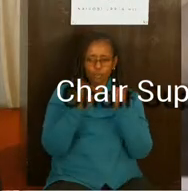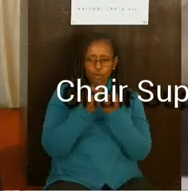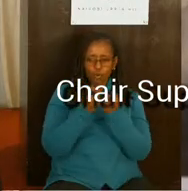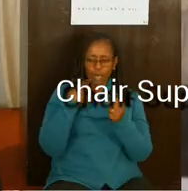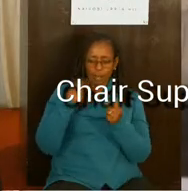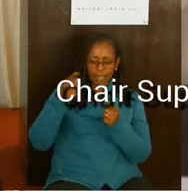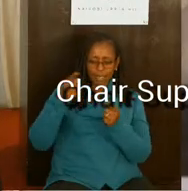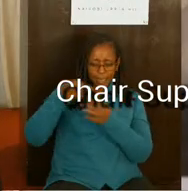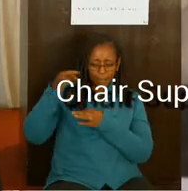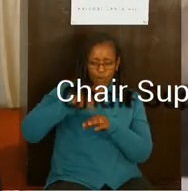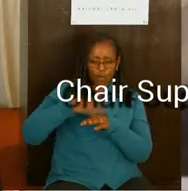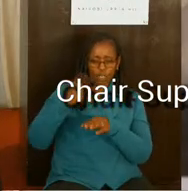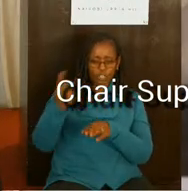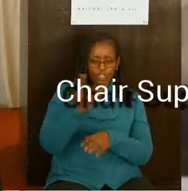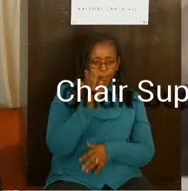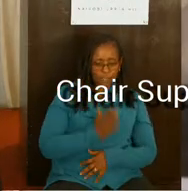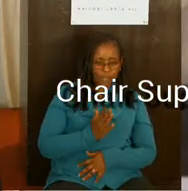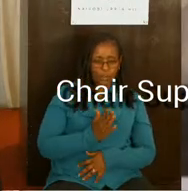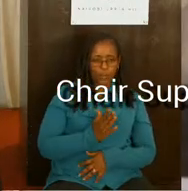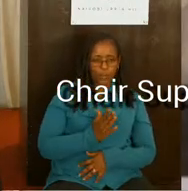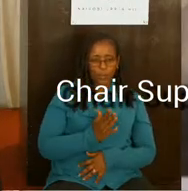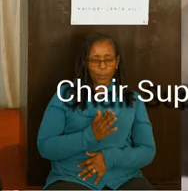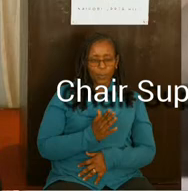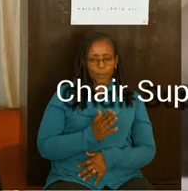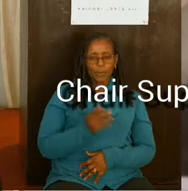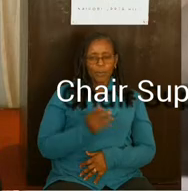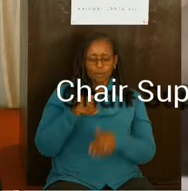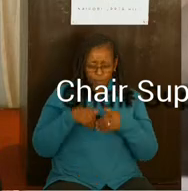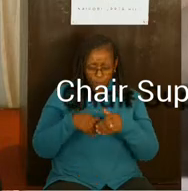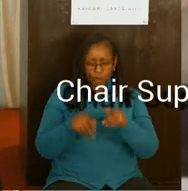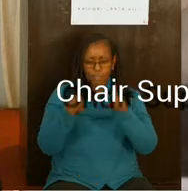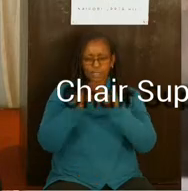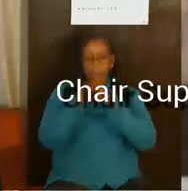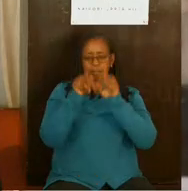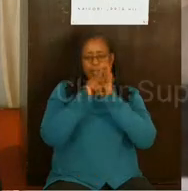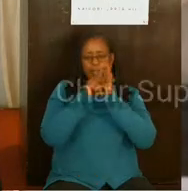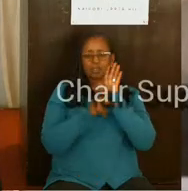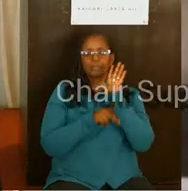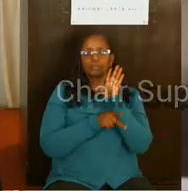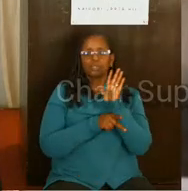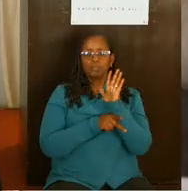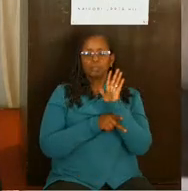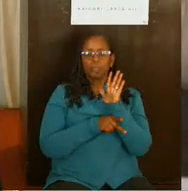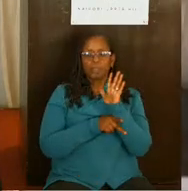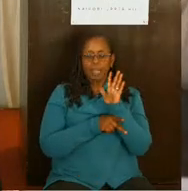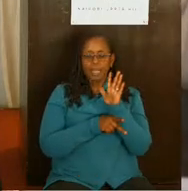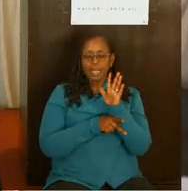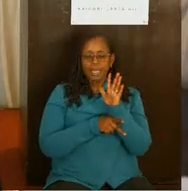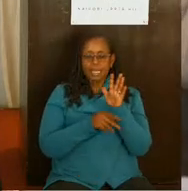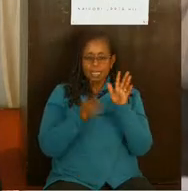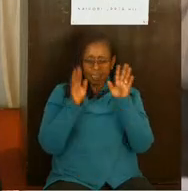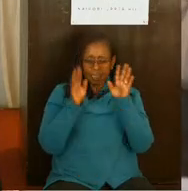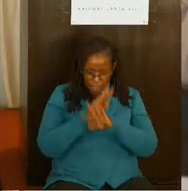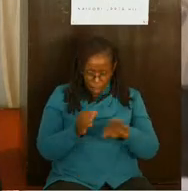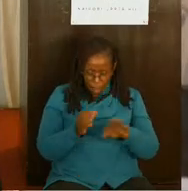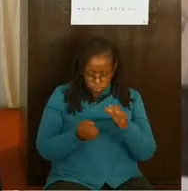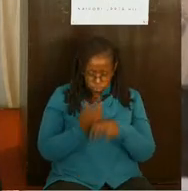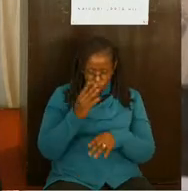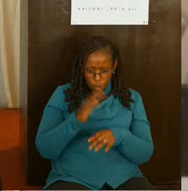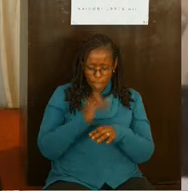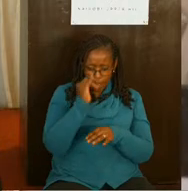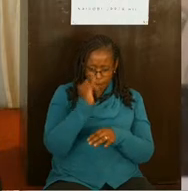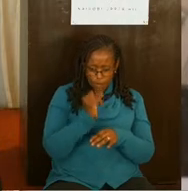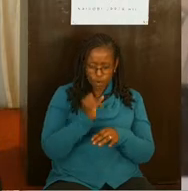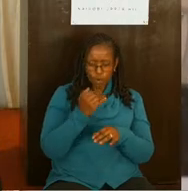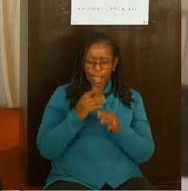society freely adhering to the same moral principles and practices Islam founded an individual and Collective morality